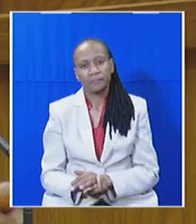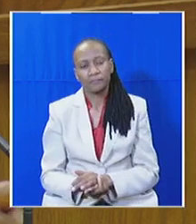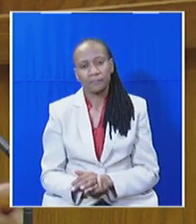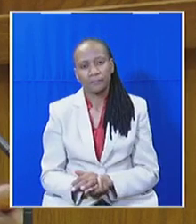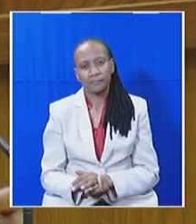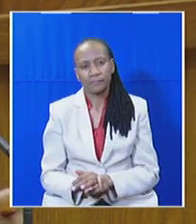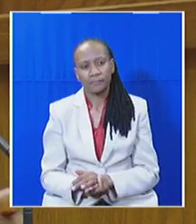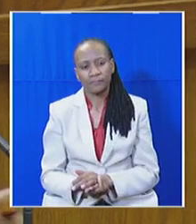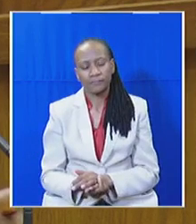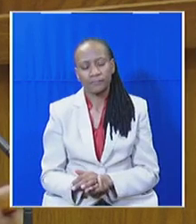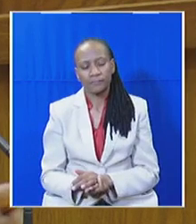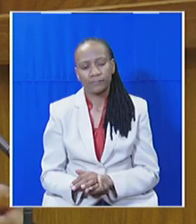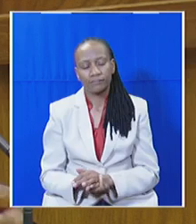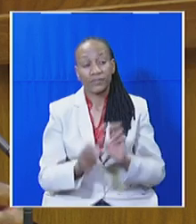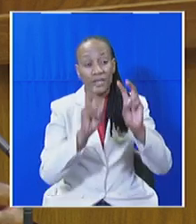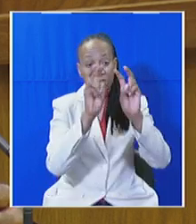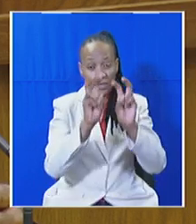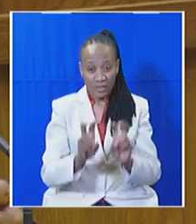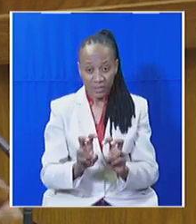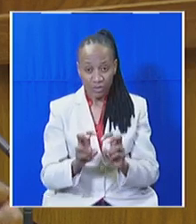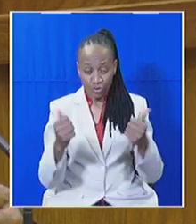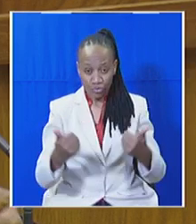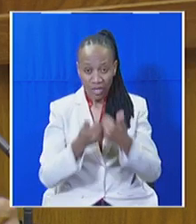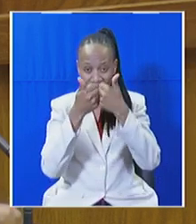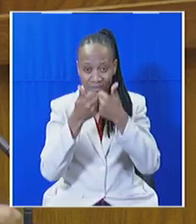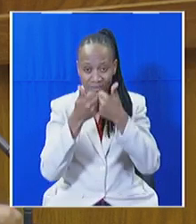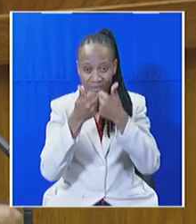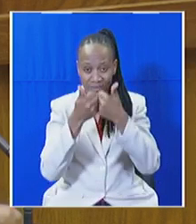resolving the energy challenge,